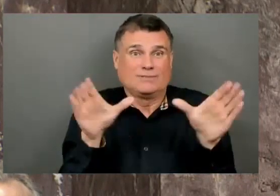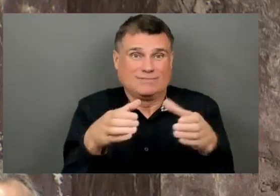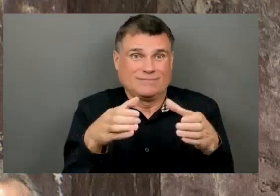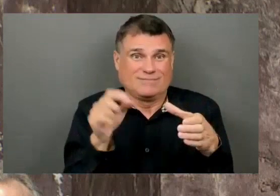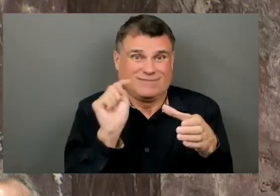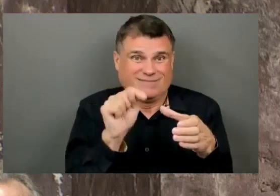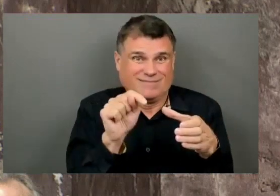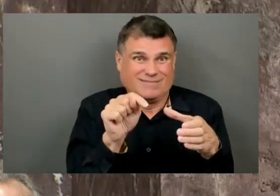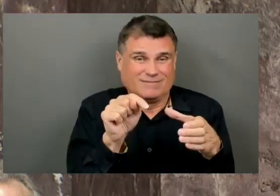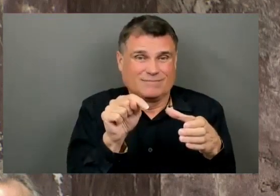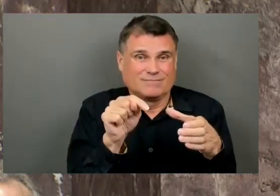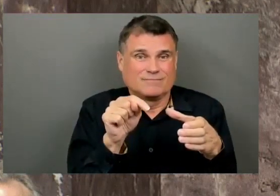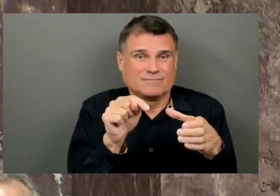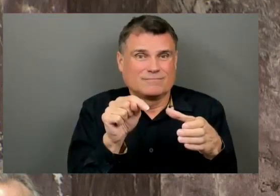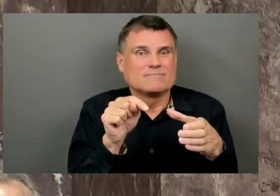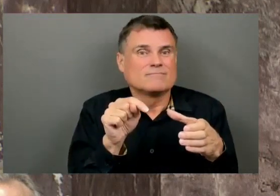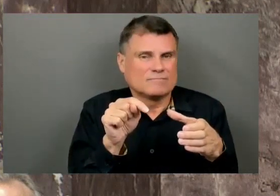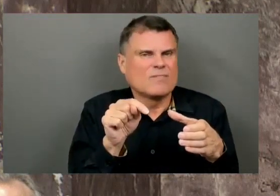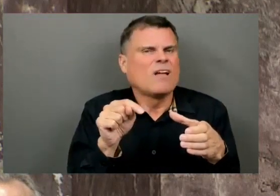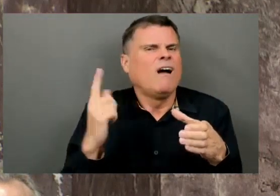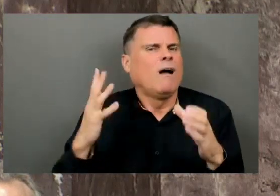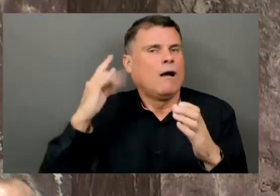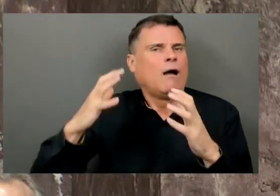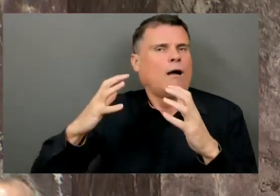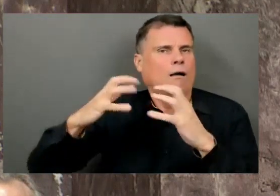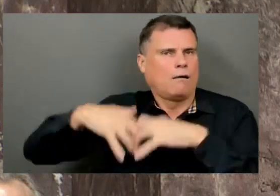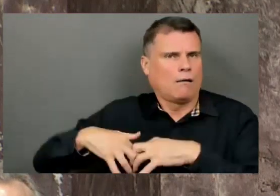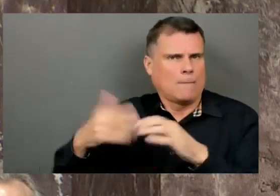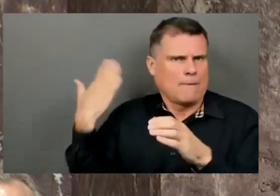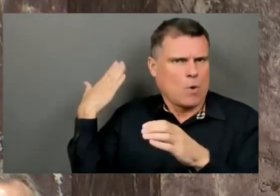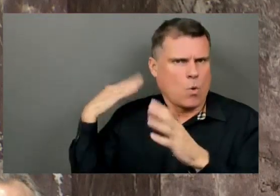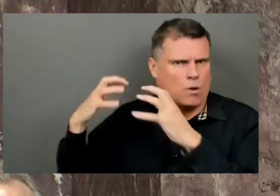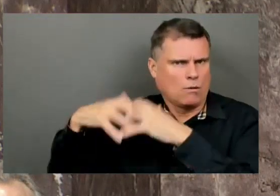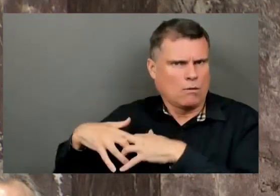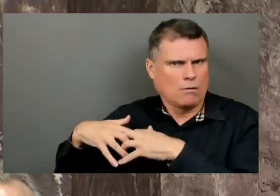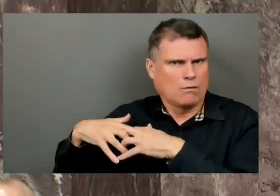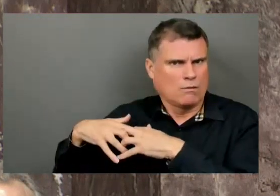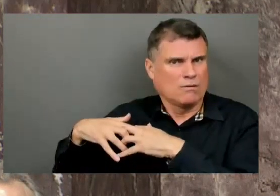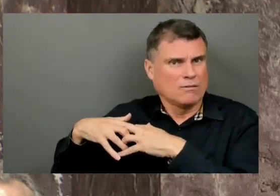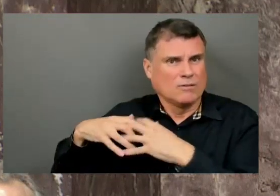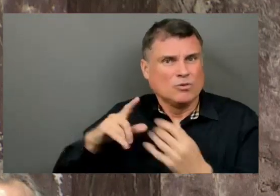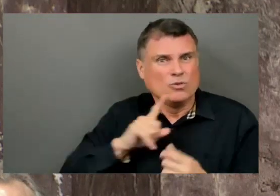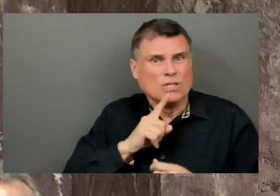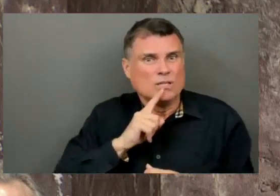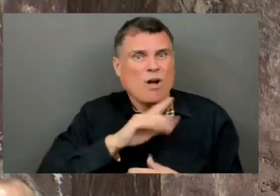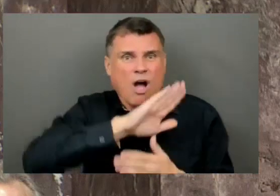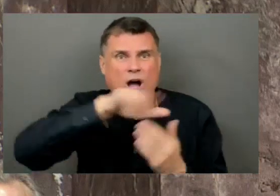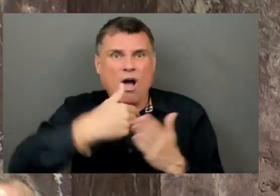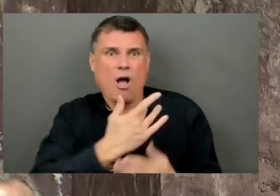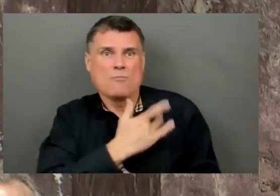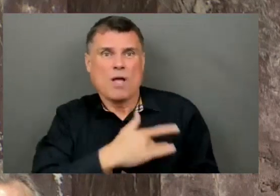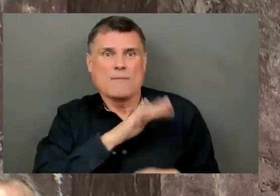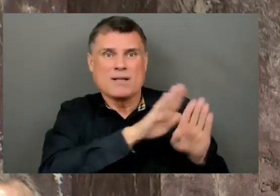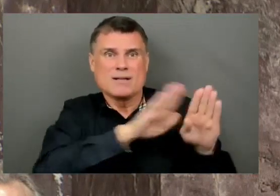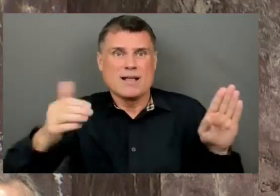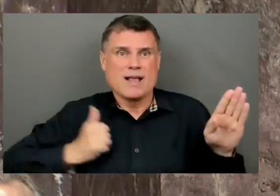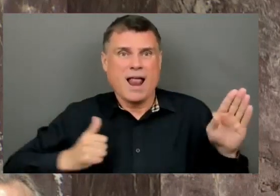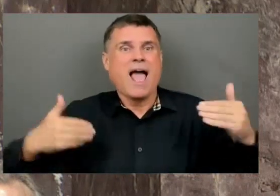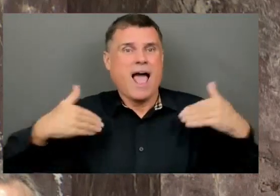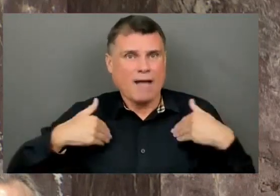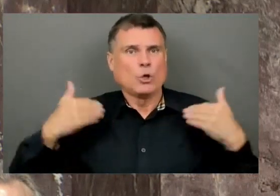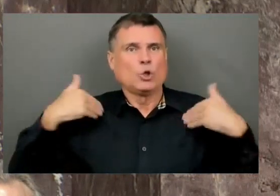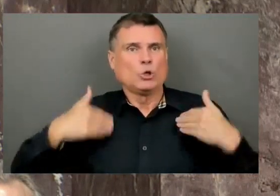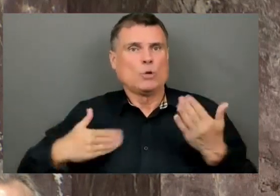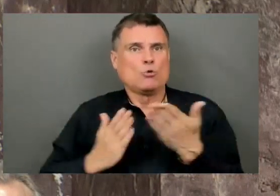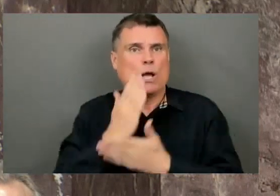was it important on the early days to bring a Human Rights Commission back? Because we needed that independent body to address systemic racism, systemic